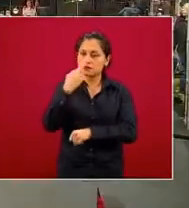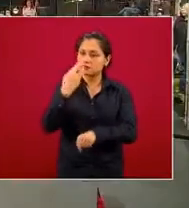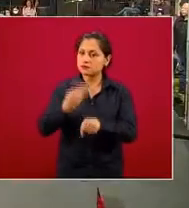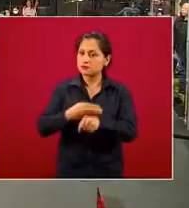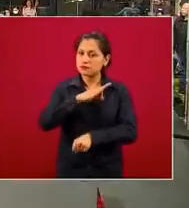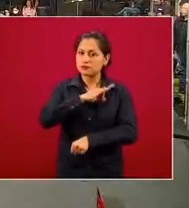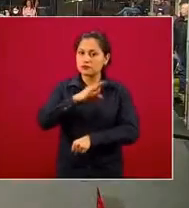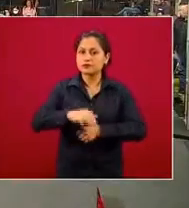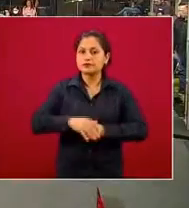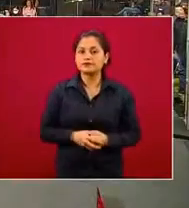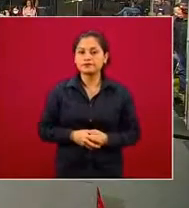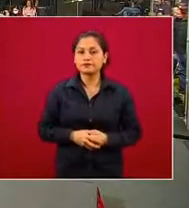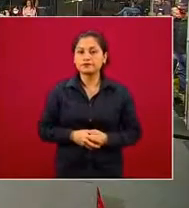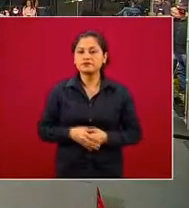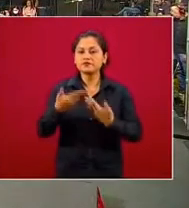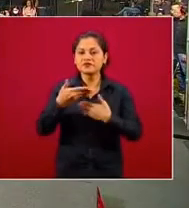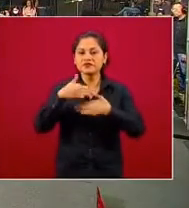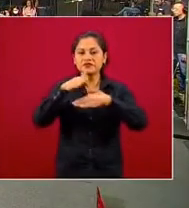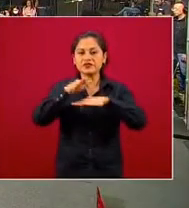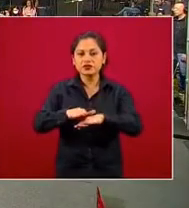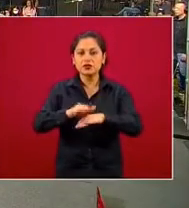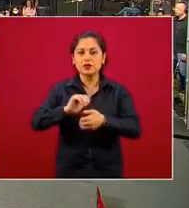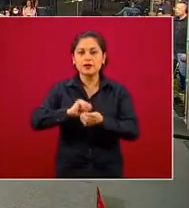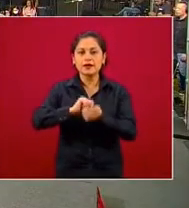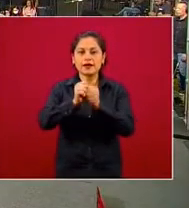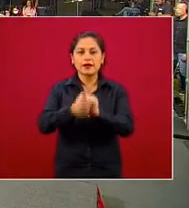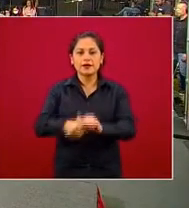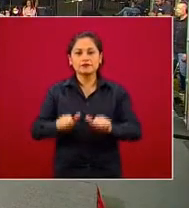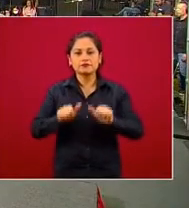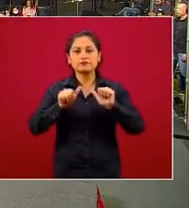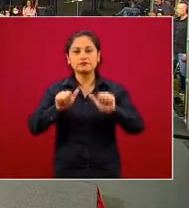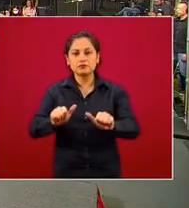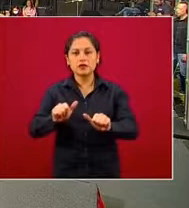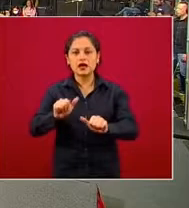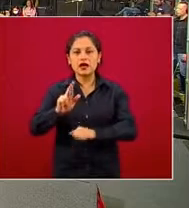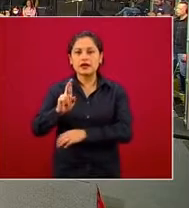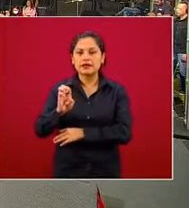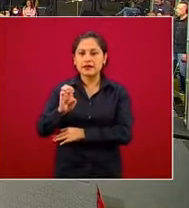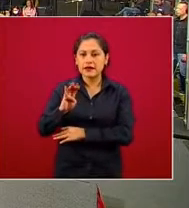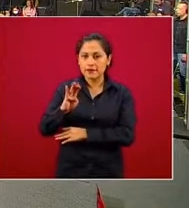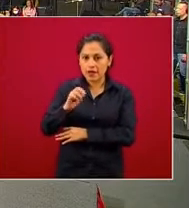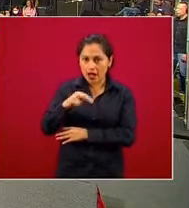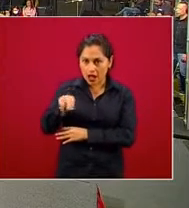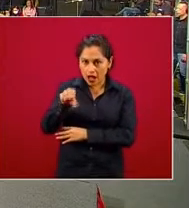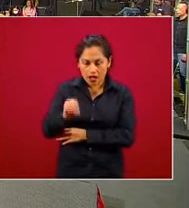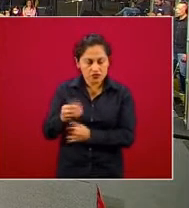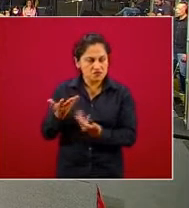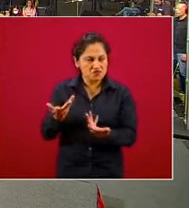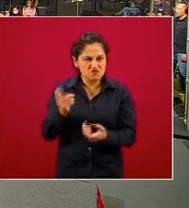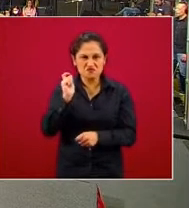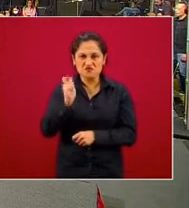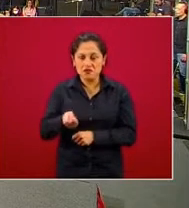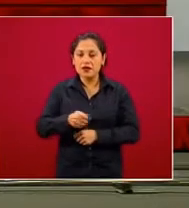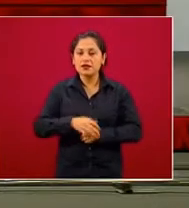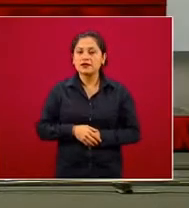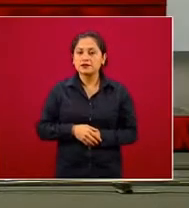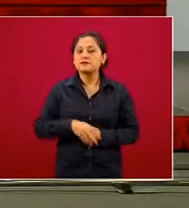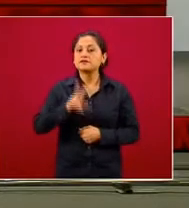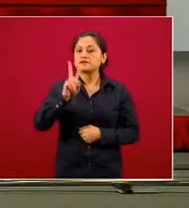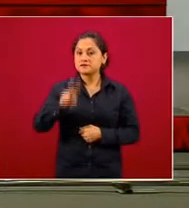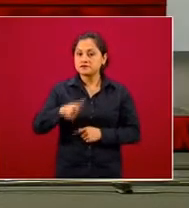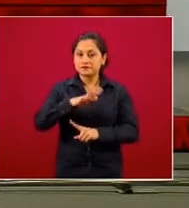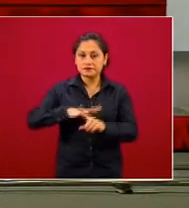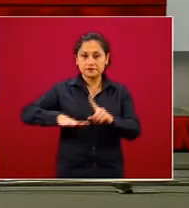about flock immunity, and we could also have a specific session for it, but this is a phenomenon that occurs in